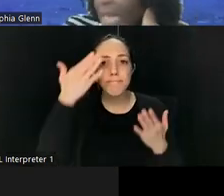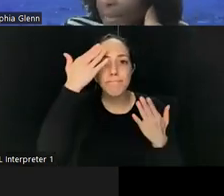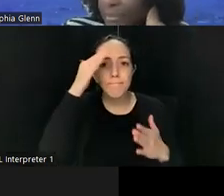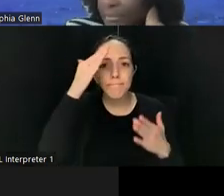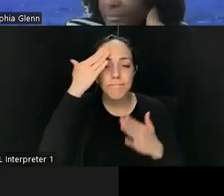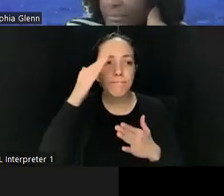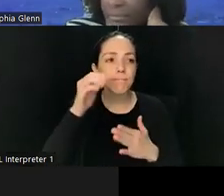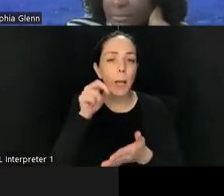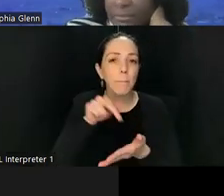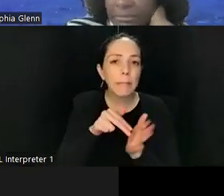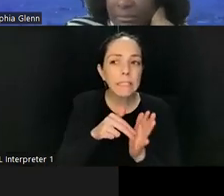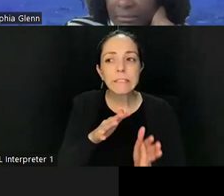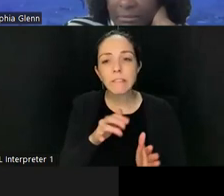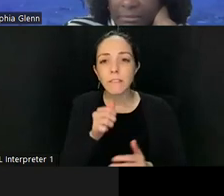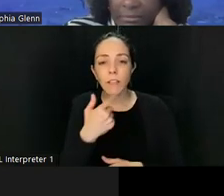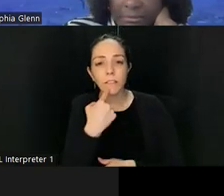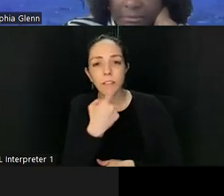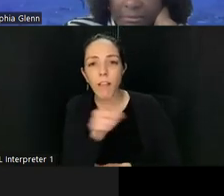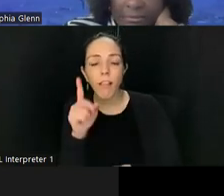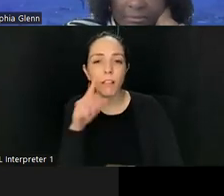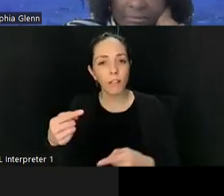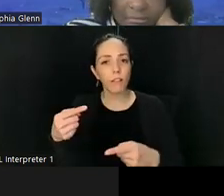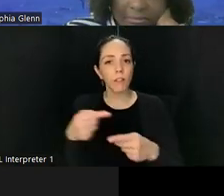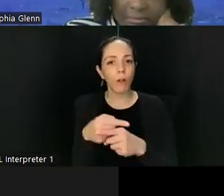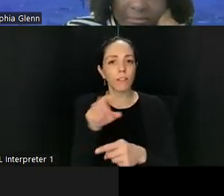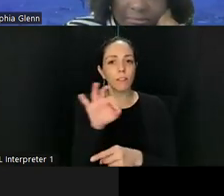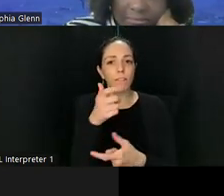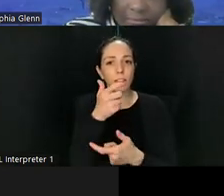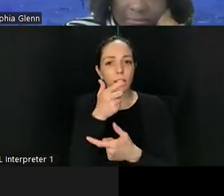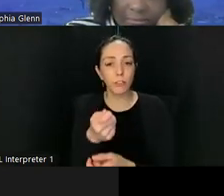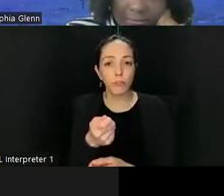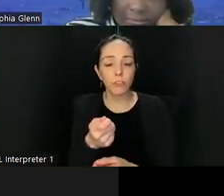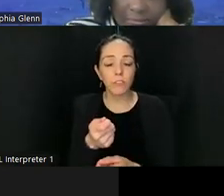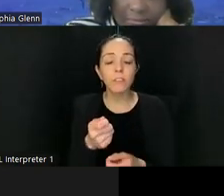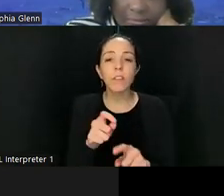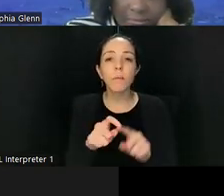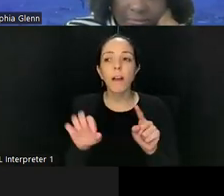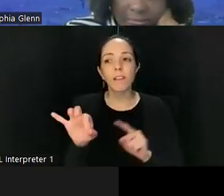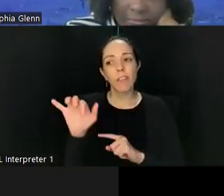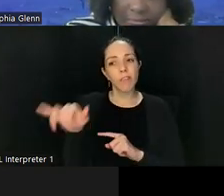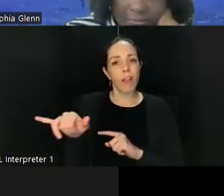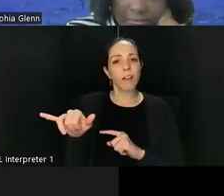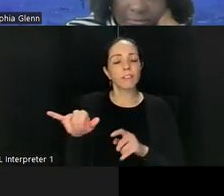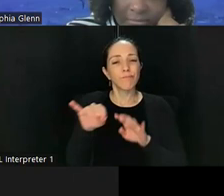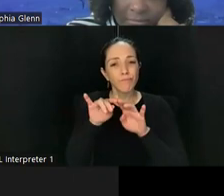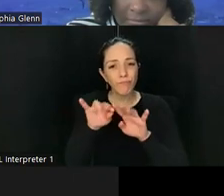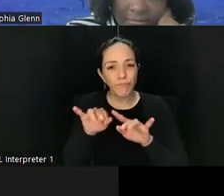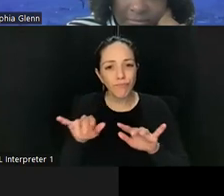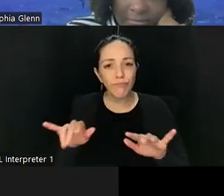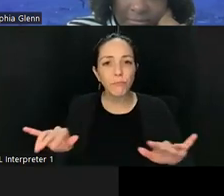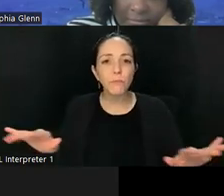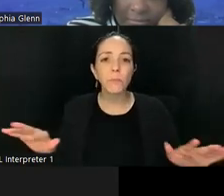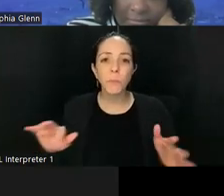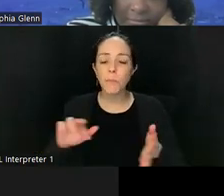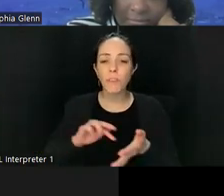not realize that something could be perceived as a conflict of interest. And you don't want that to sort of be able to be politicized to pick people off